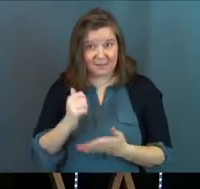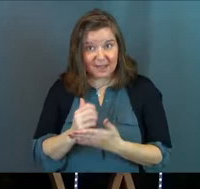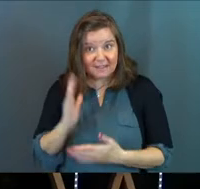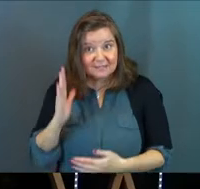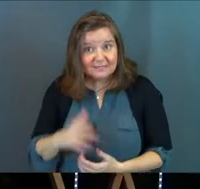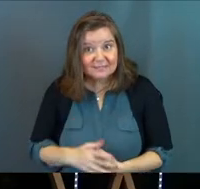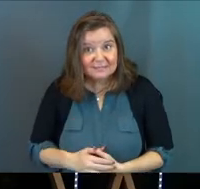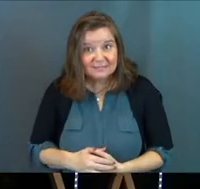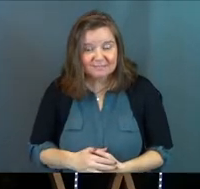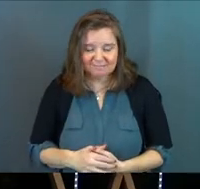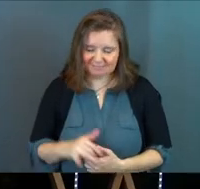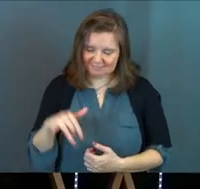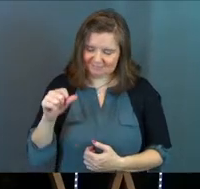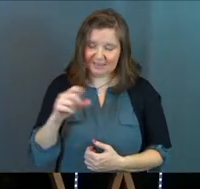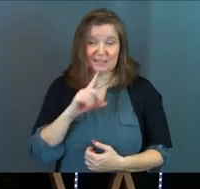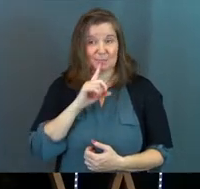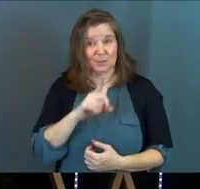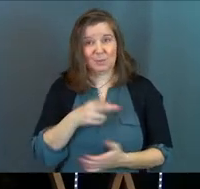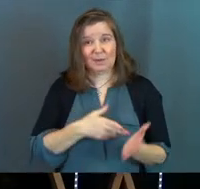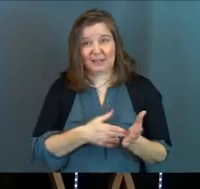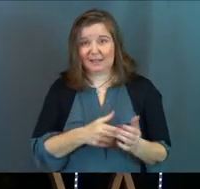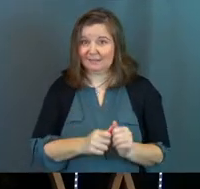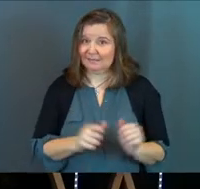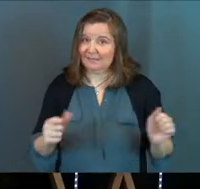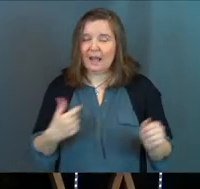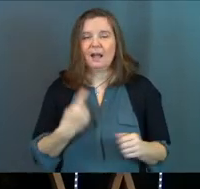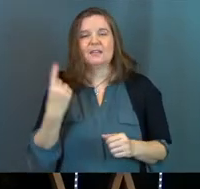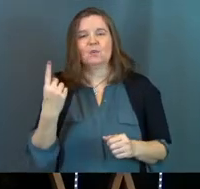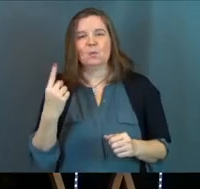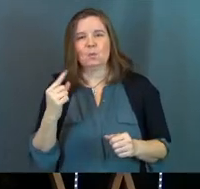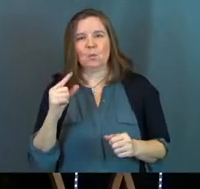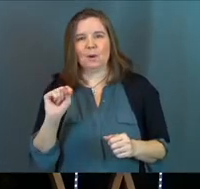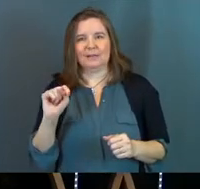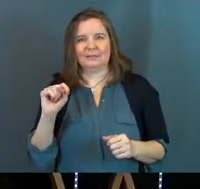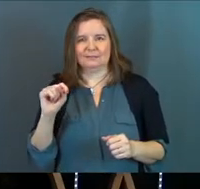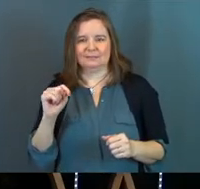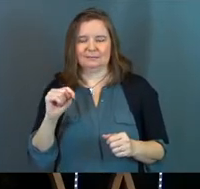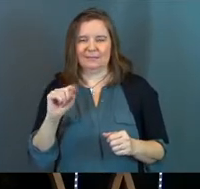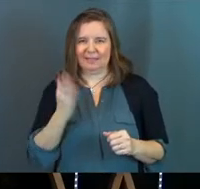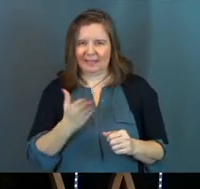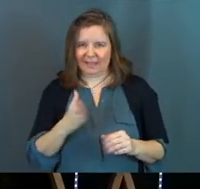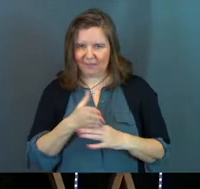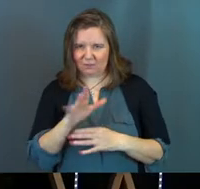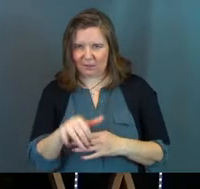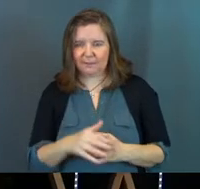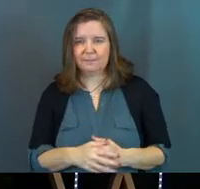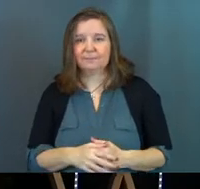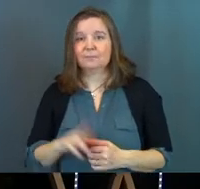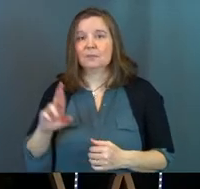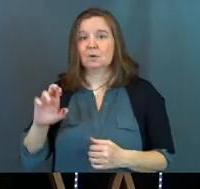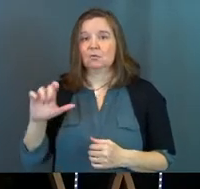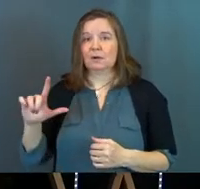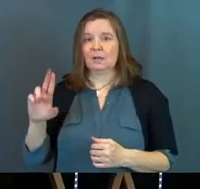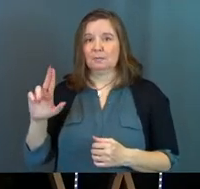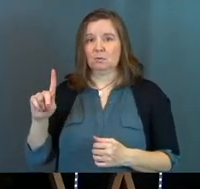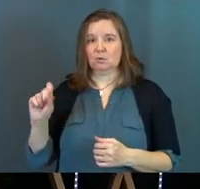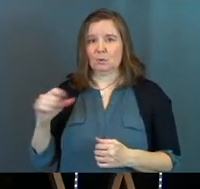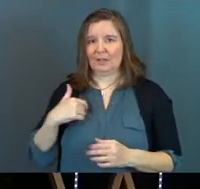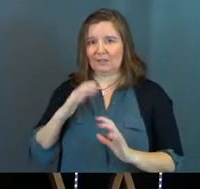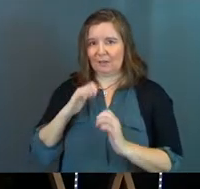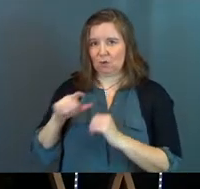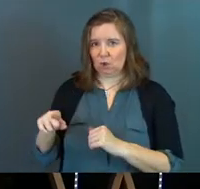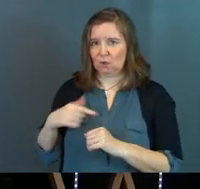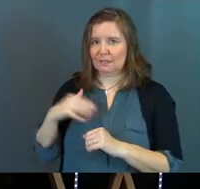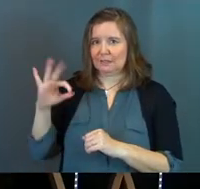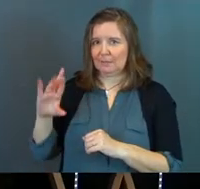Amen? Amen. Let's be real about this. I'll give you one little tidbit after that. Rachel Bustos, I was having a